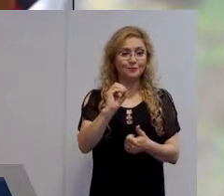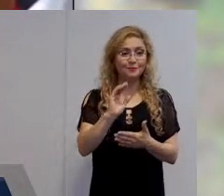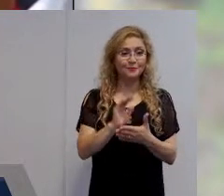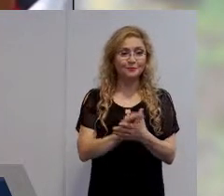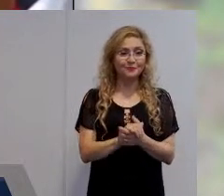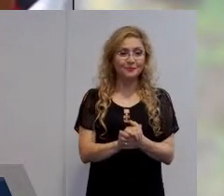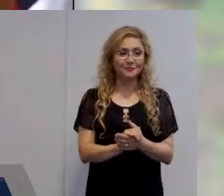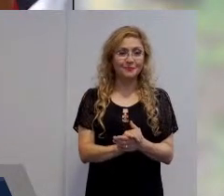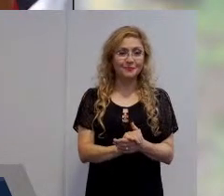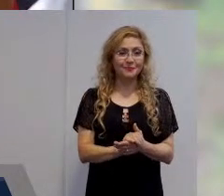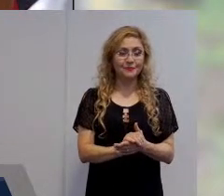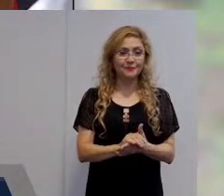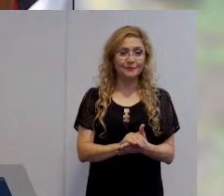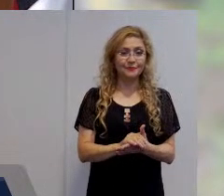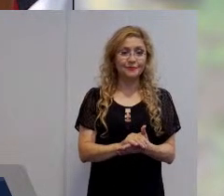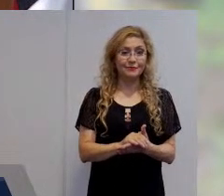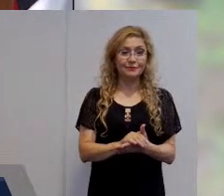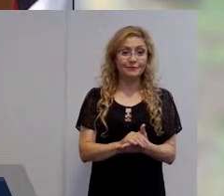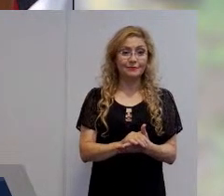Members of AHETIBU,